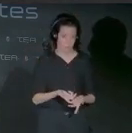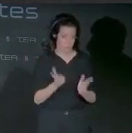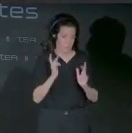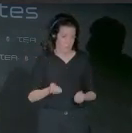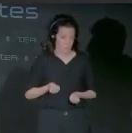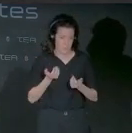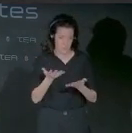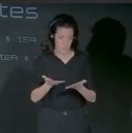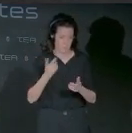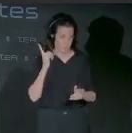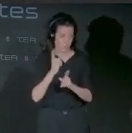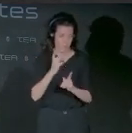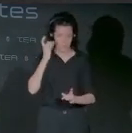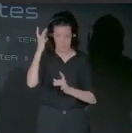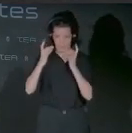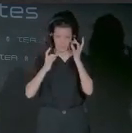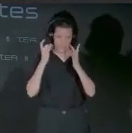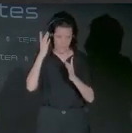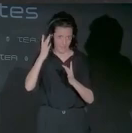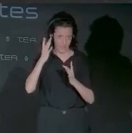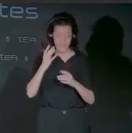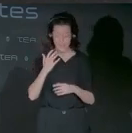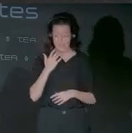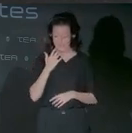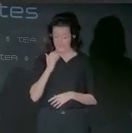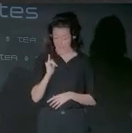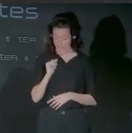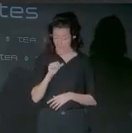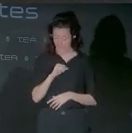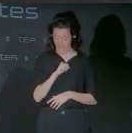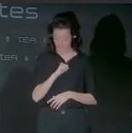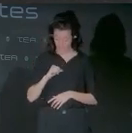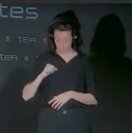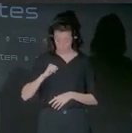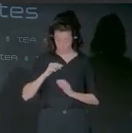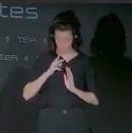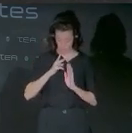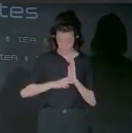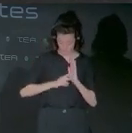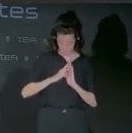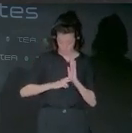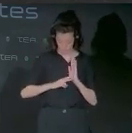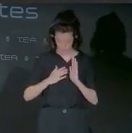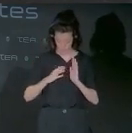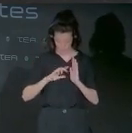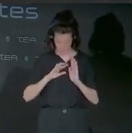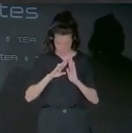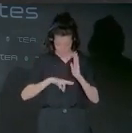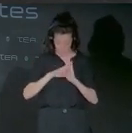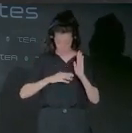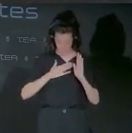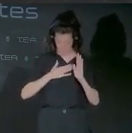the self-regulation framework that can also be extended into a direction of virtual worlds when the games move, or